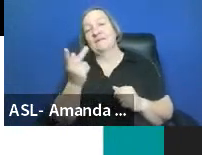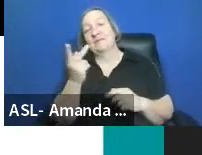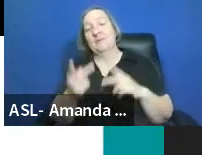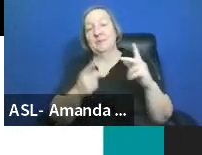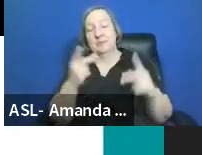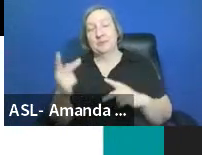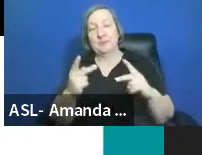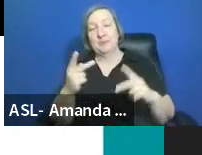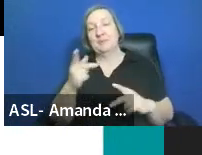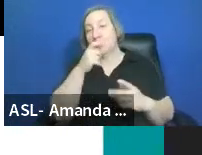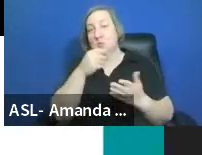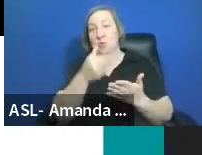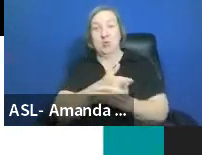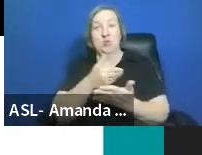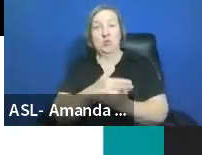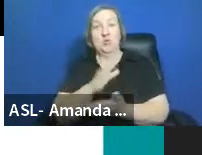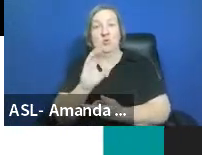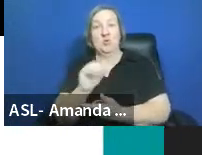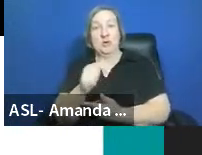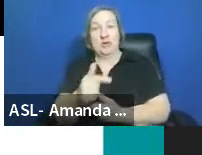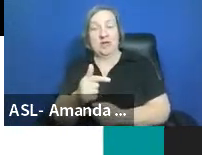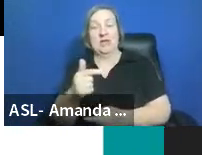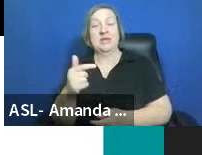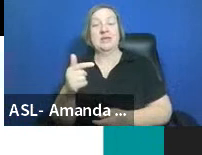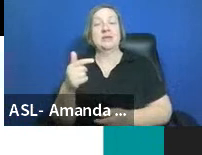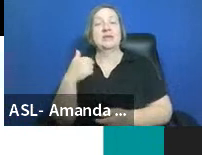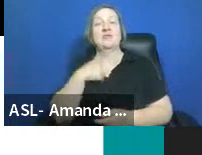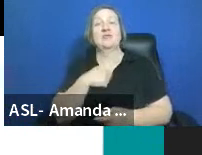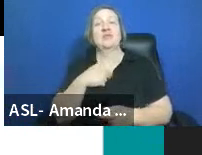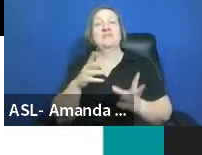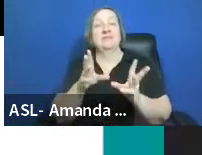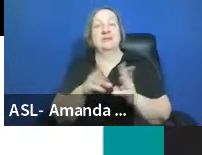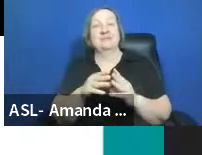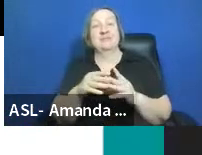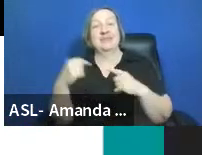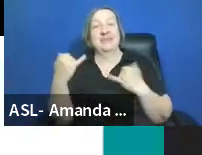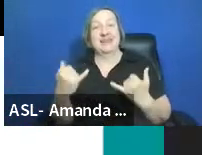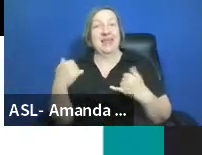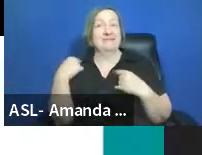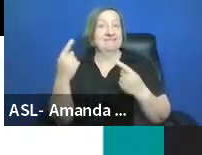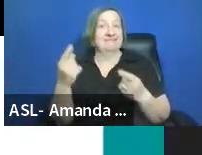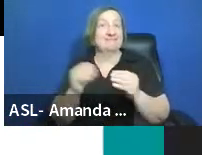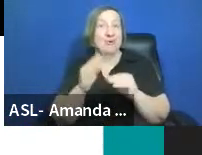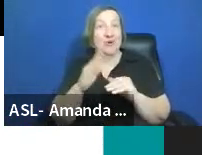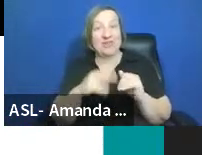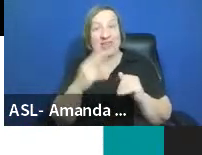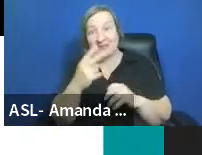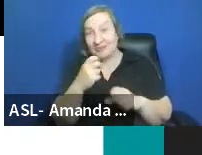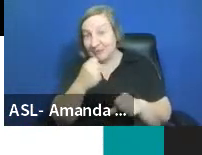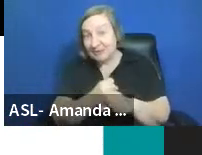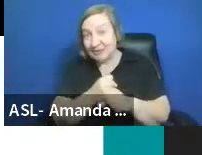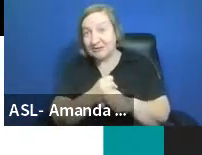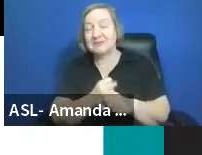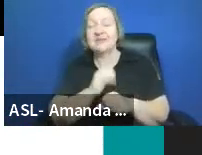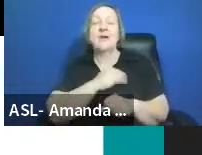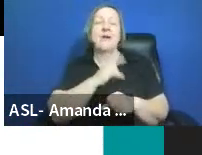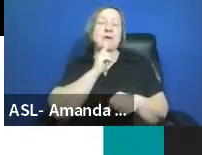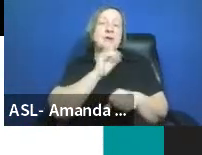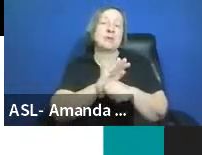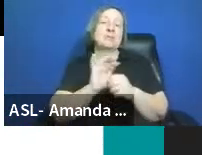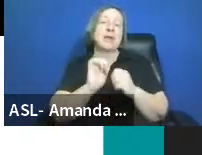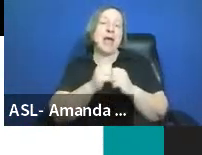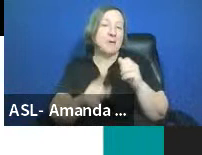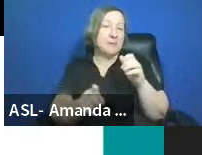that are new to the CAG, we've been meeting now for over 2 years, but our commitment to how we show up in